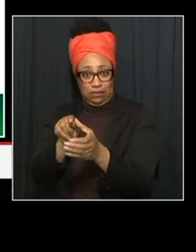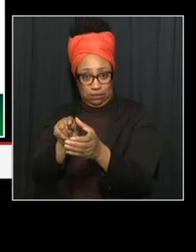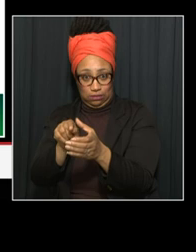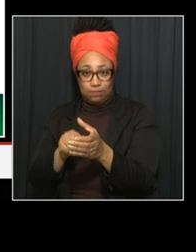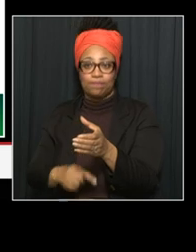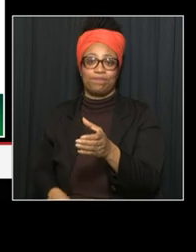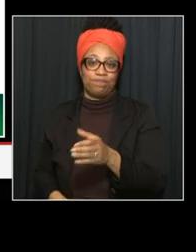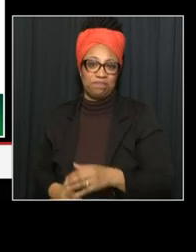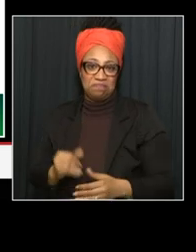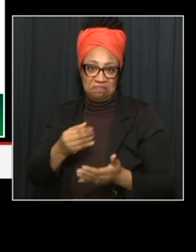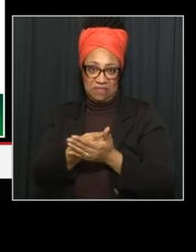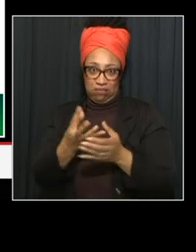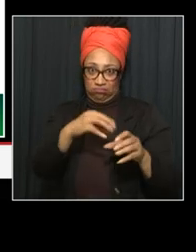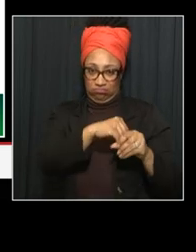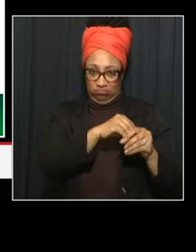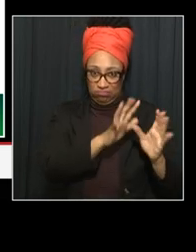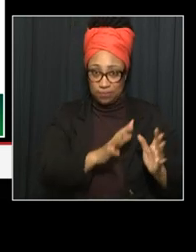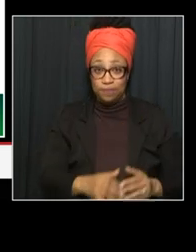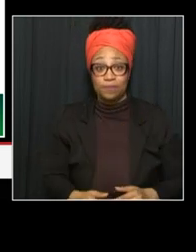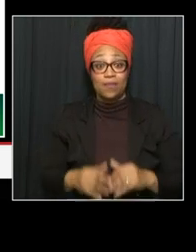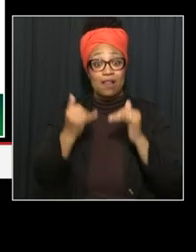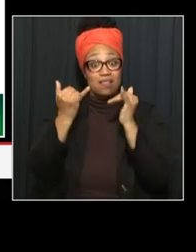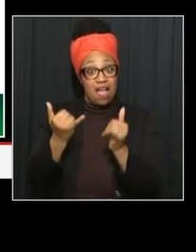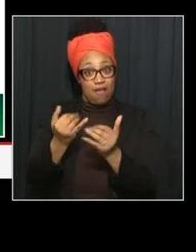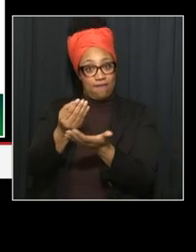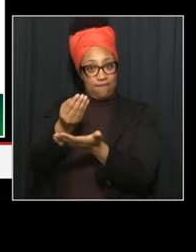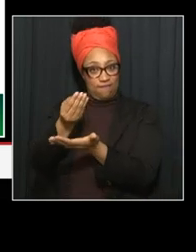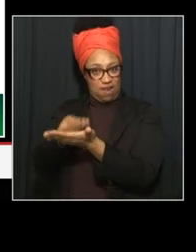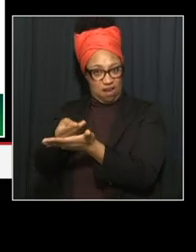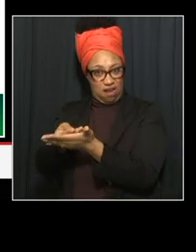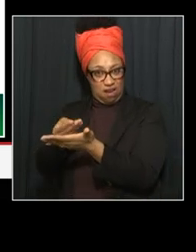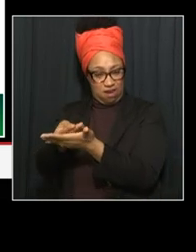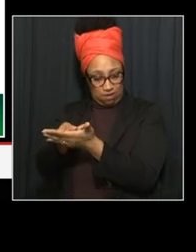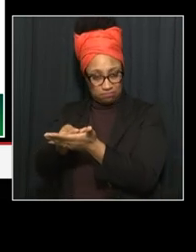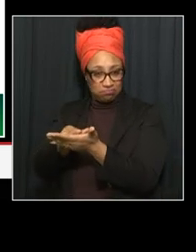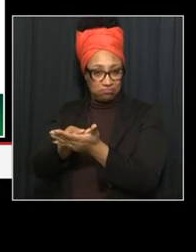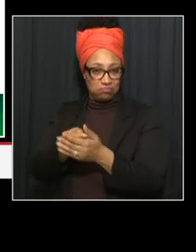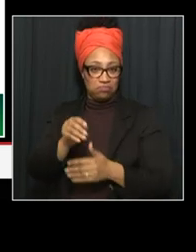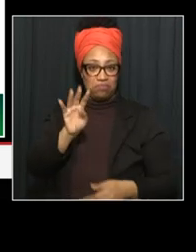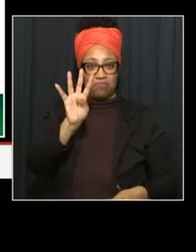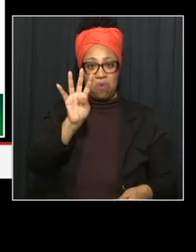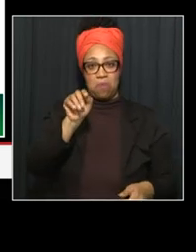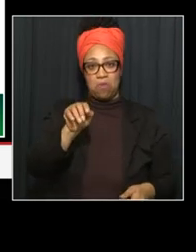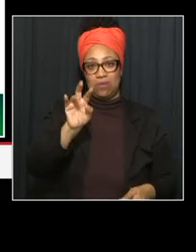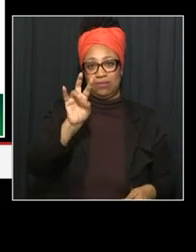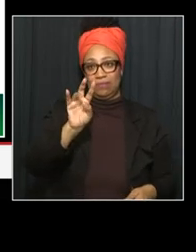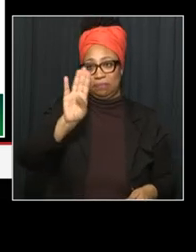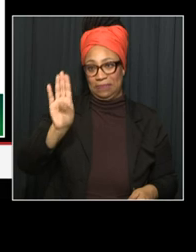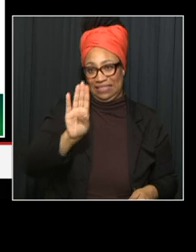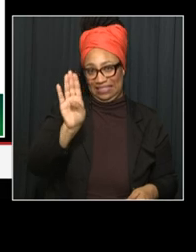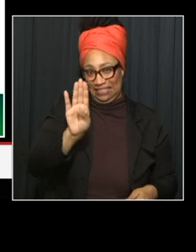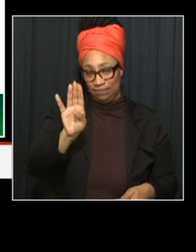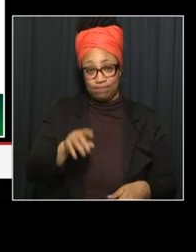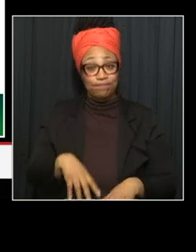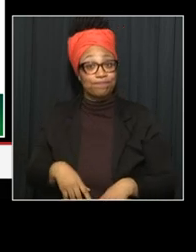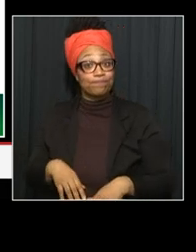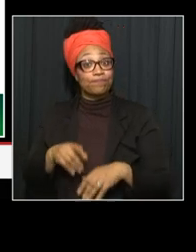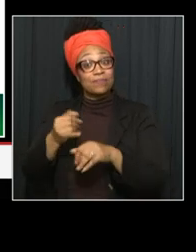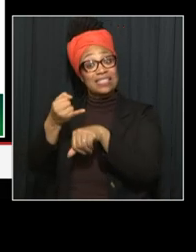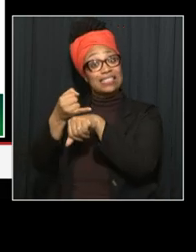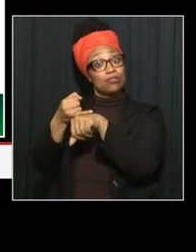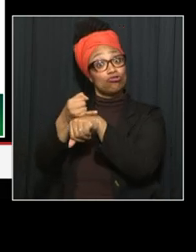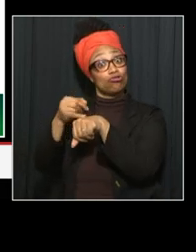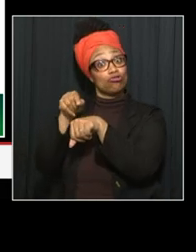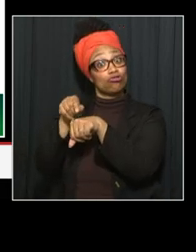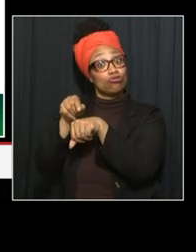things that we must do by law. Pension contributions, paying interest in our debt. So things that we really don't have discretion over, we just must